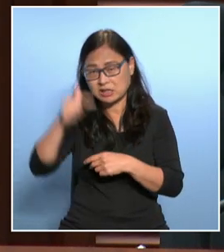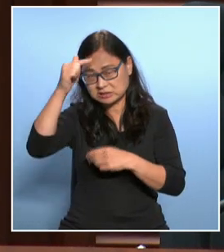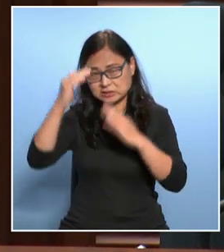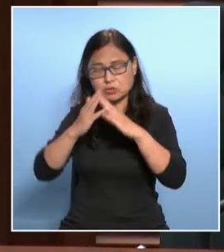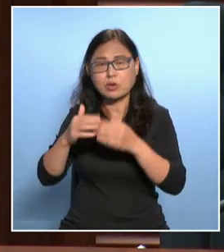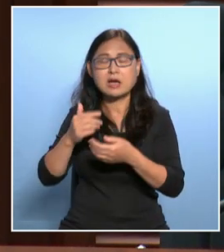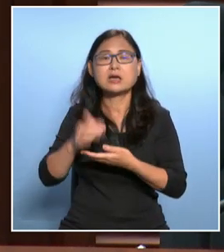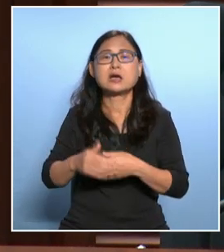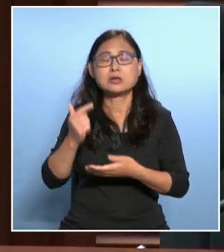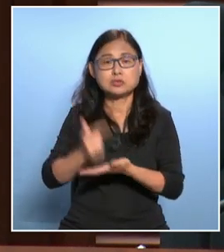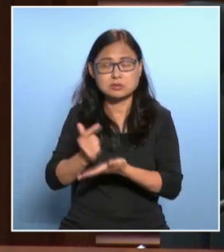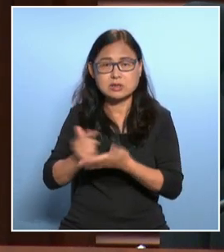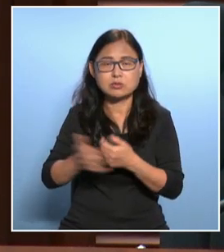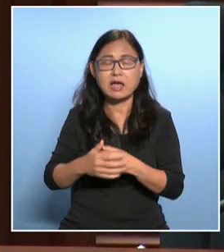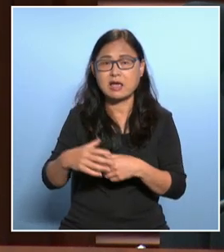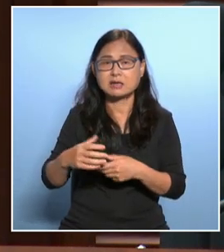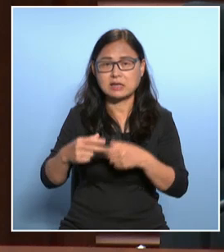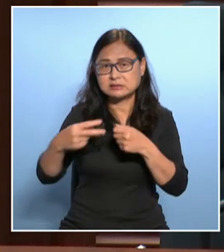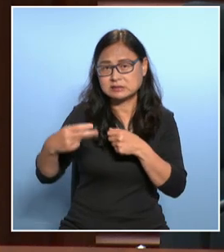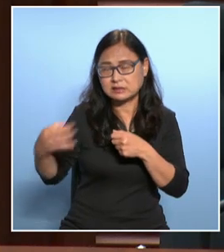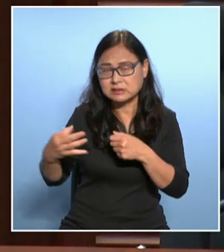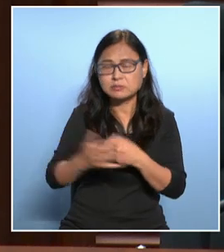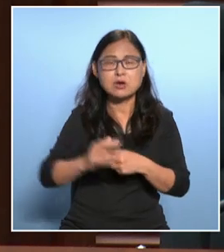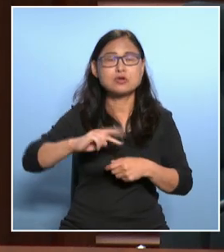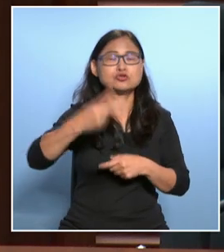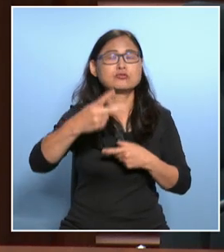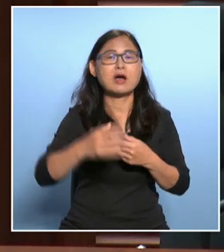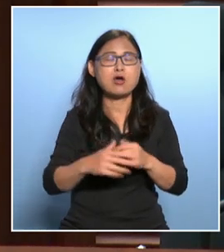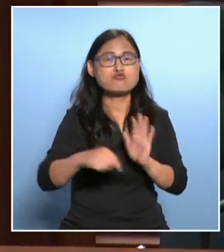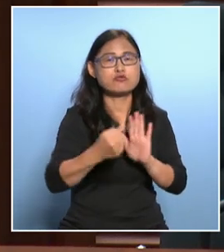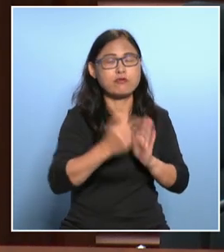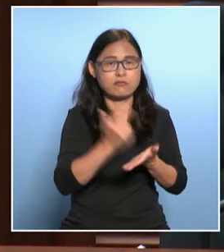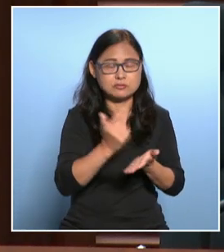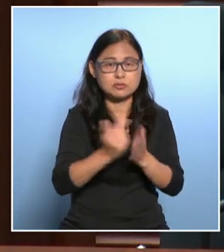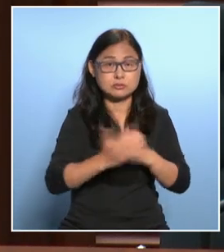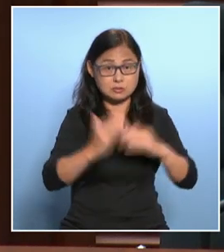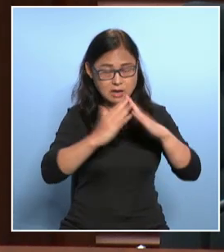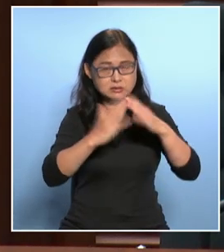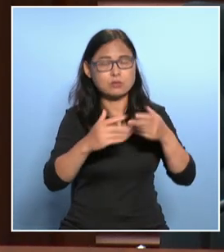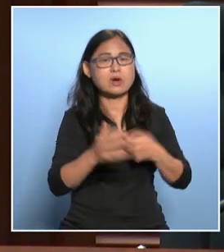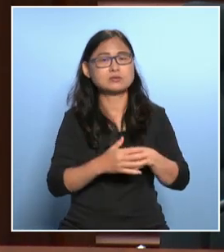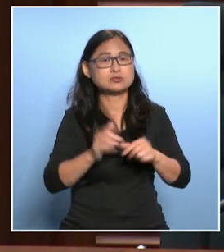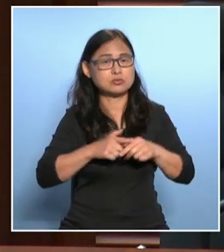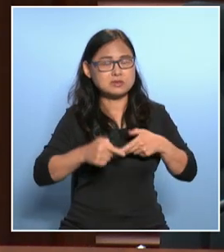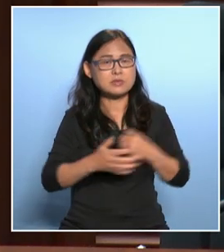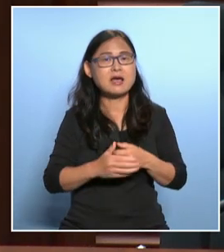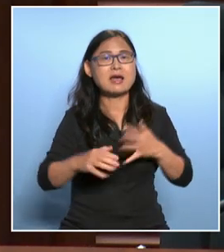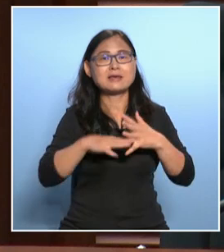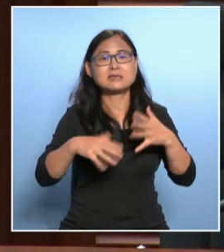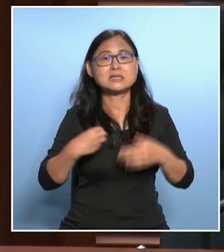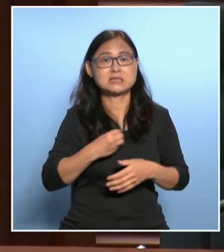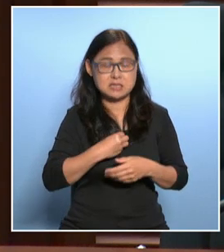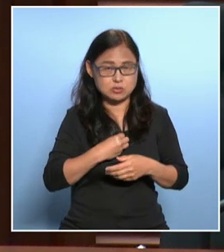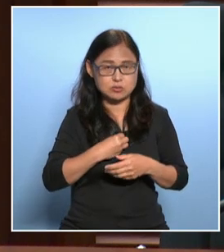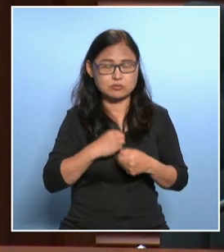It shifts the center of gravity of our healthcare system from treatment-oriented, institution-centric, secondary,